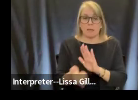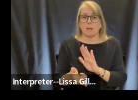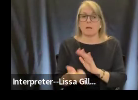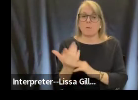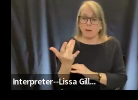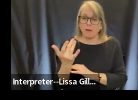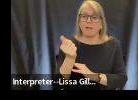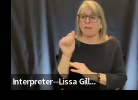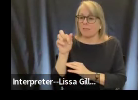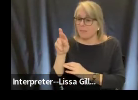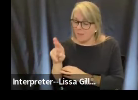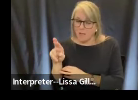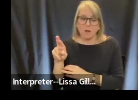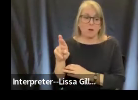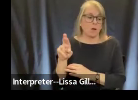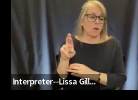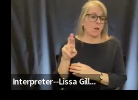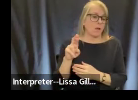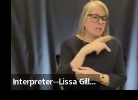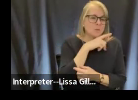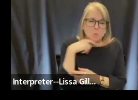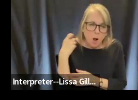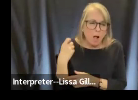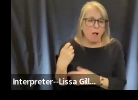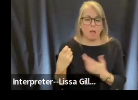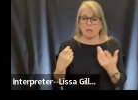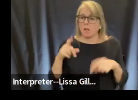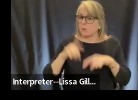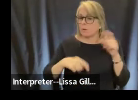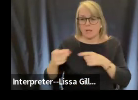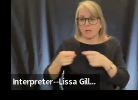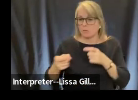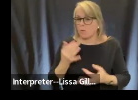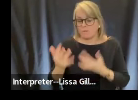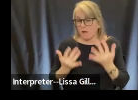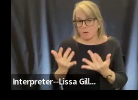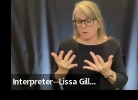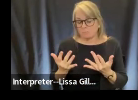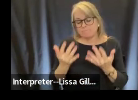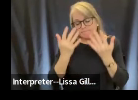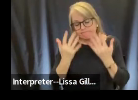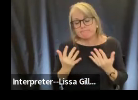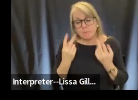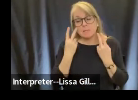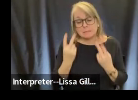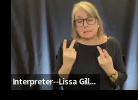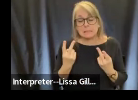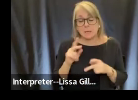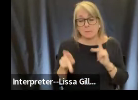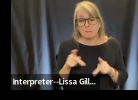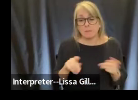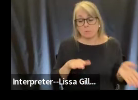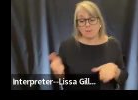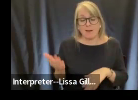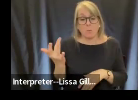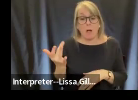conducive for fires to get out of control. And we have unfortunately seen individuals who have died during open